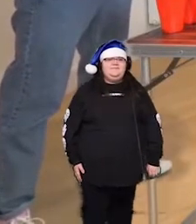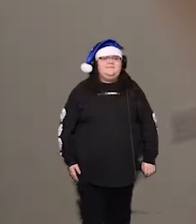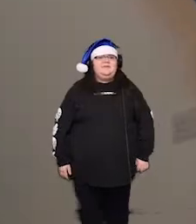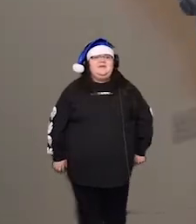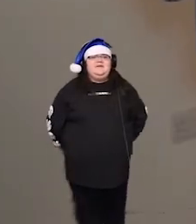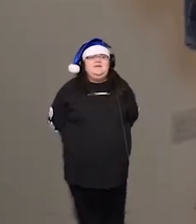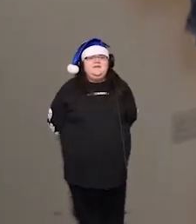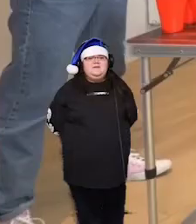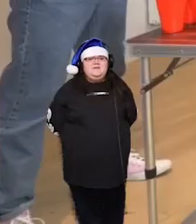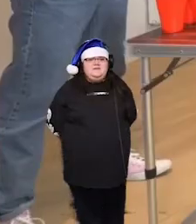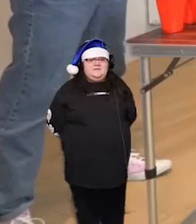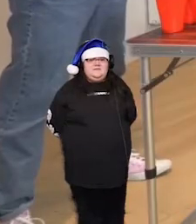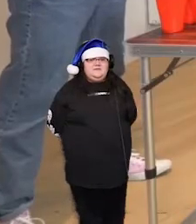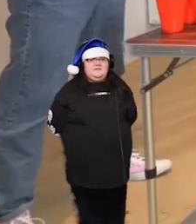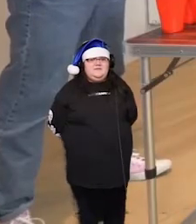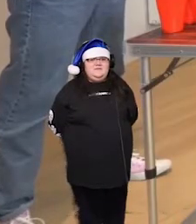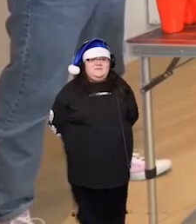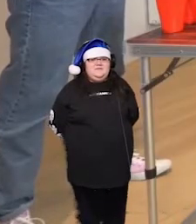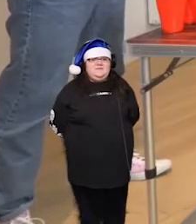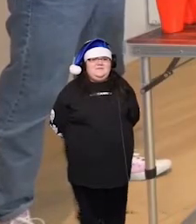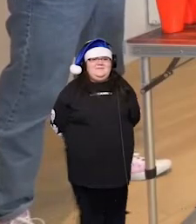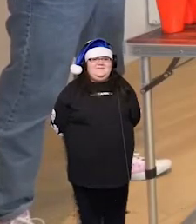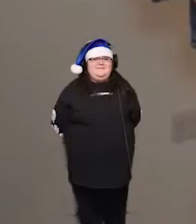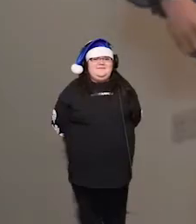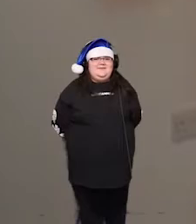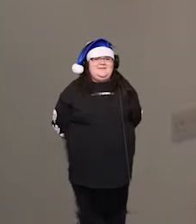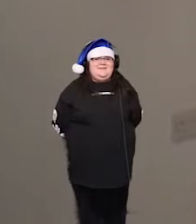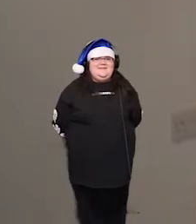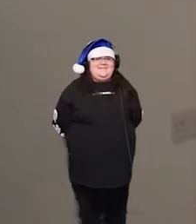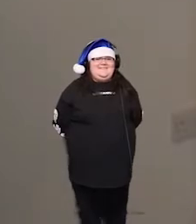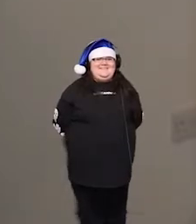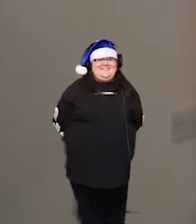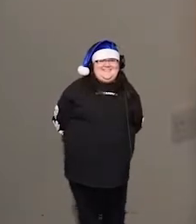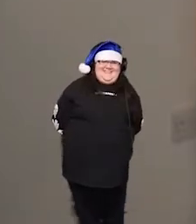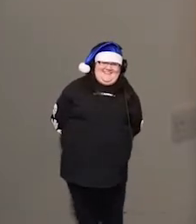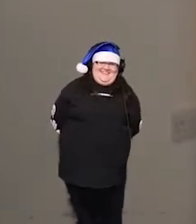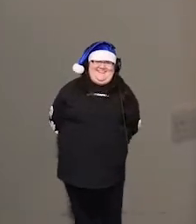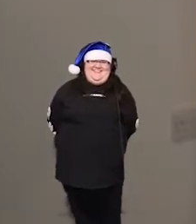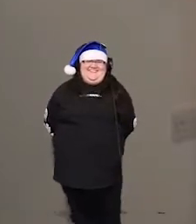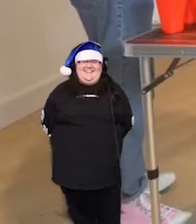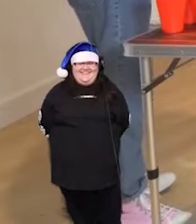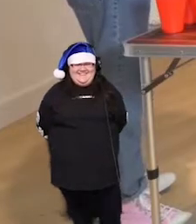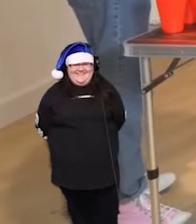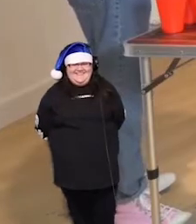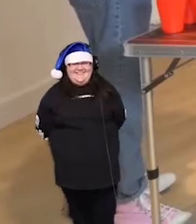What's the answer? Germany. It was Nazi Germany. Yes, I don't have to take my clothes off then.